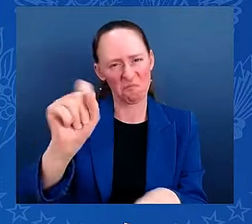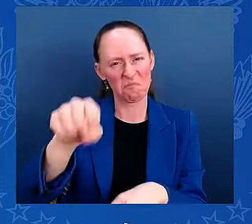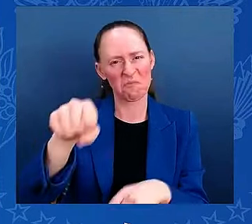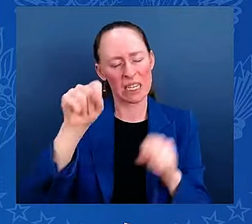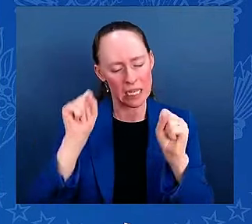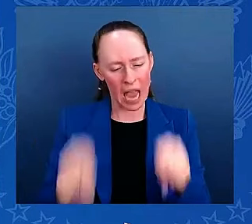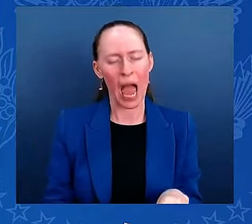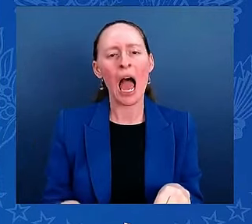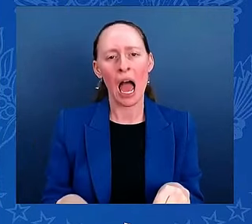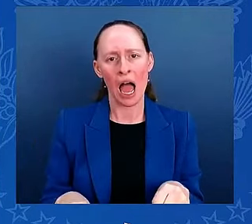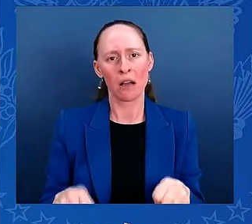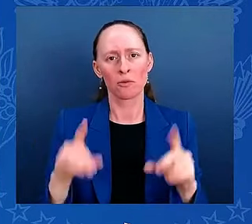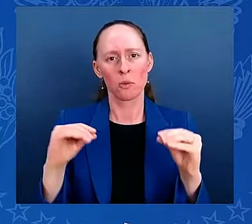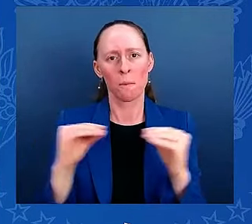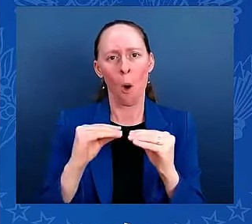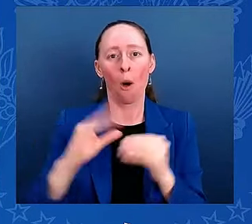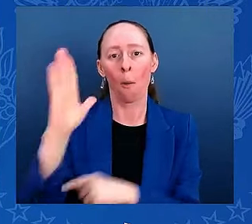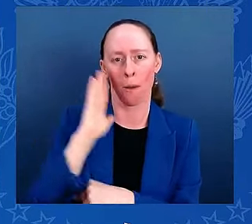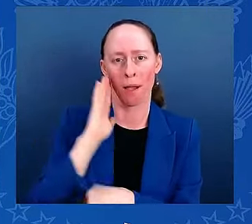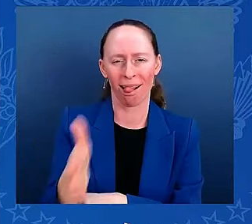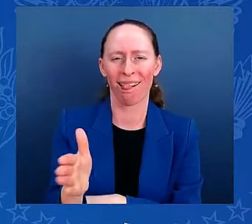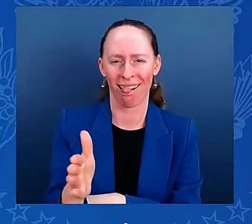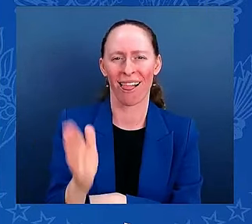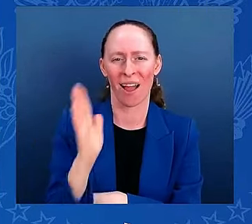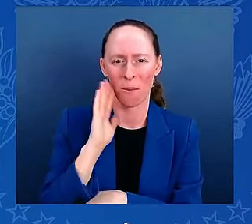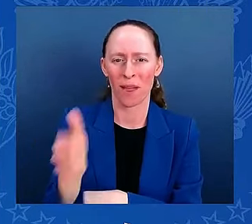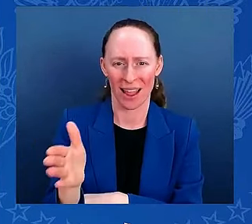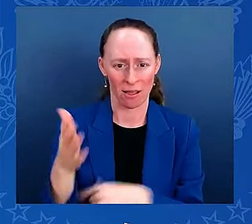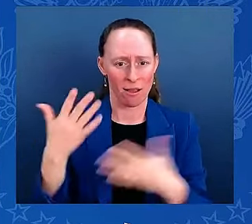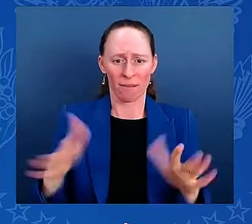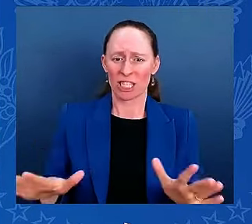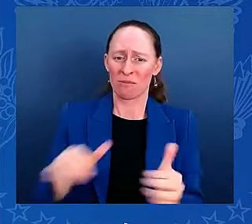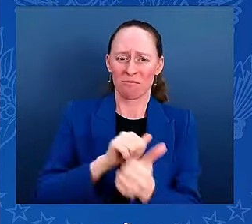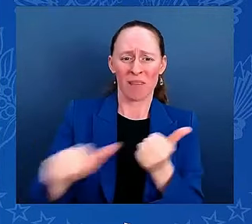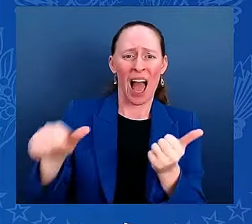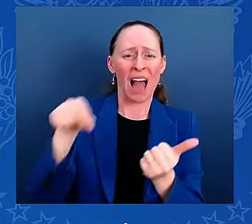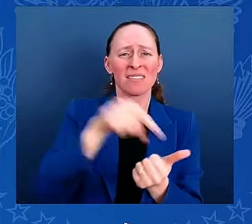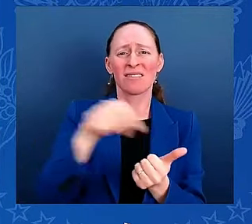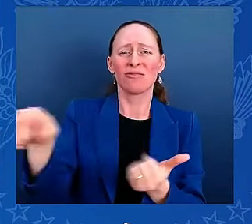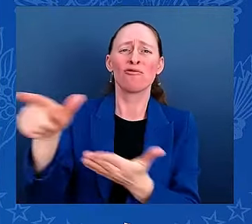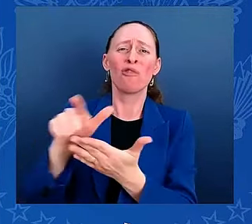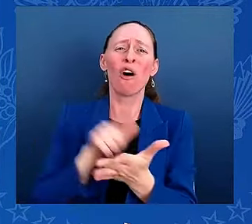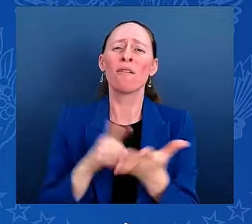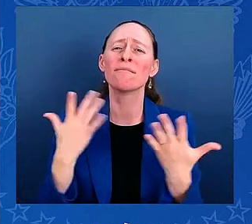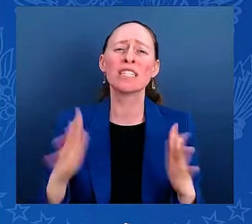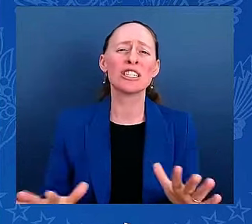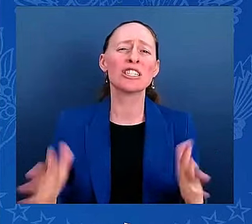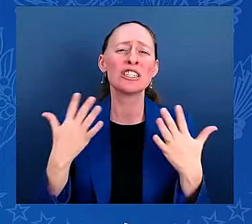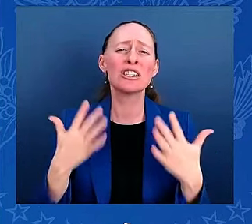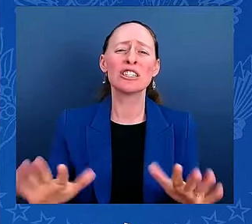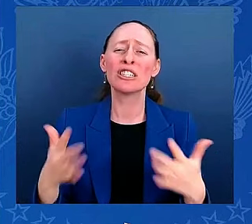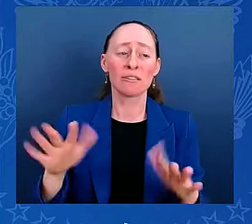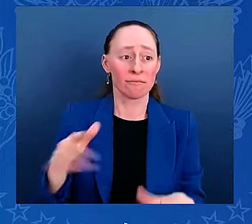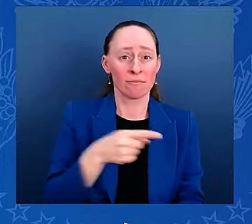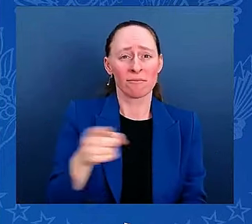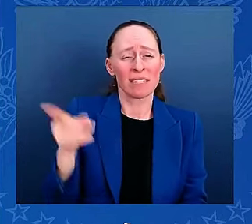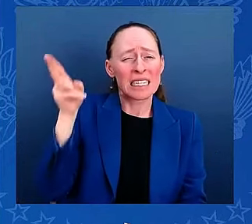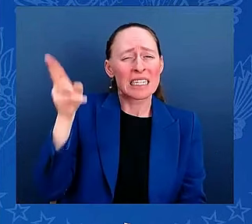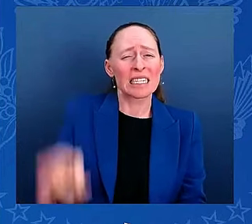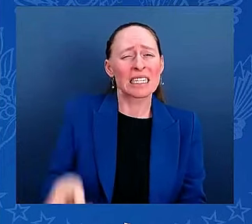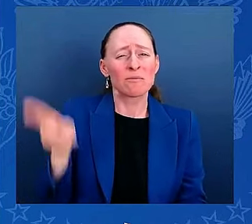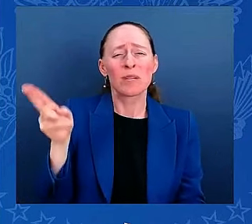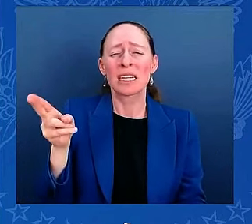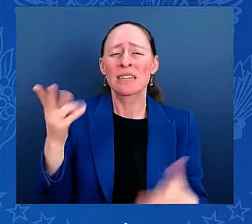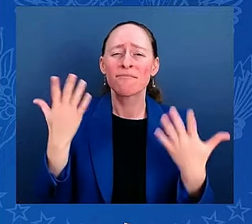was passed. And it's truly historic. You know, we're leaving behind the